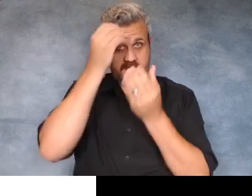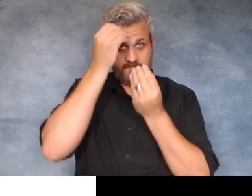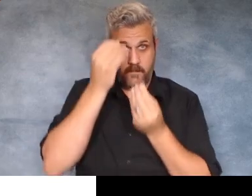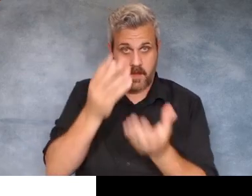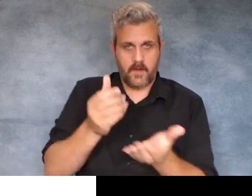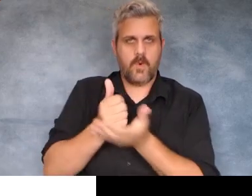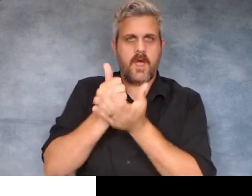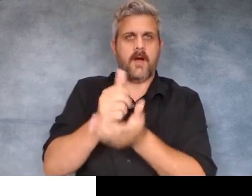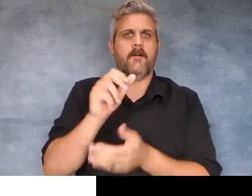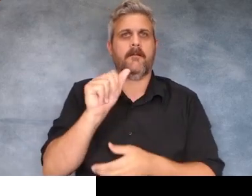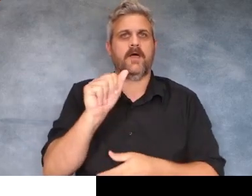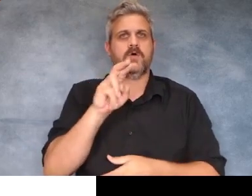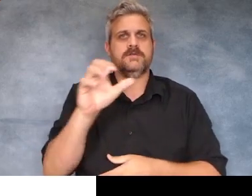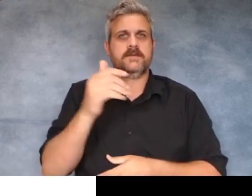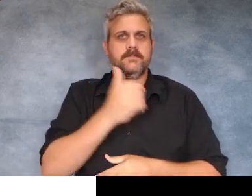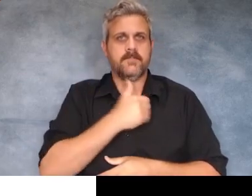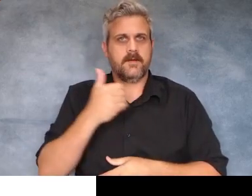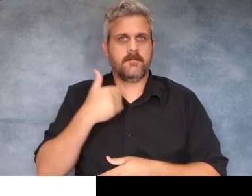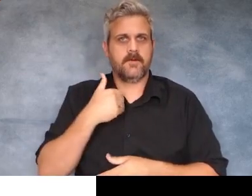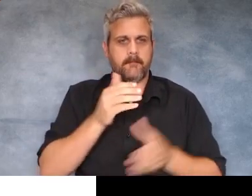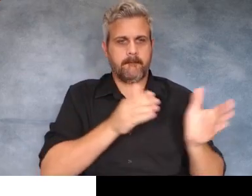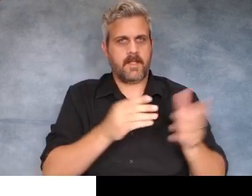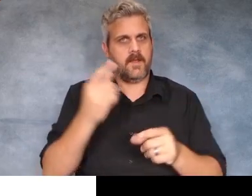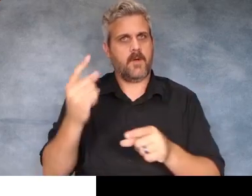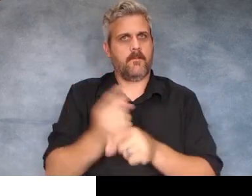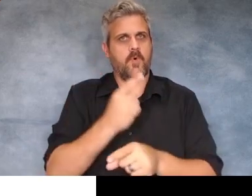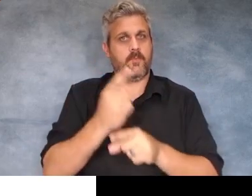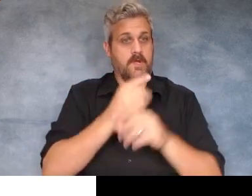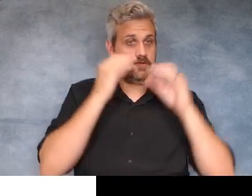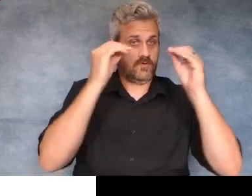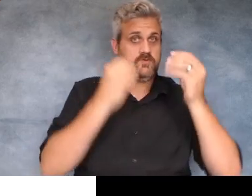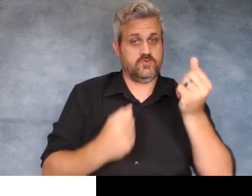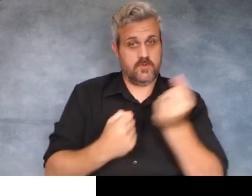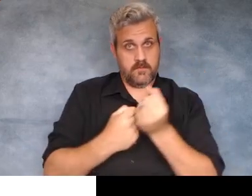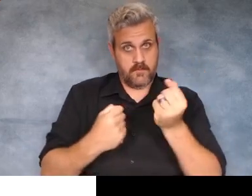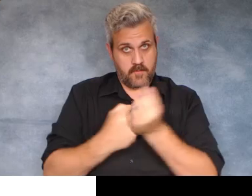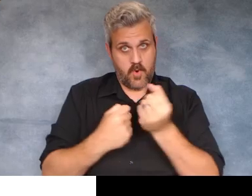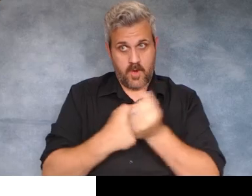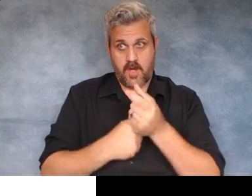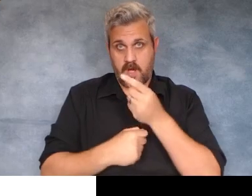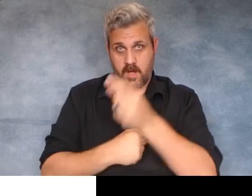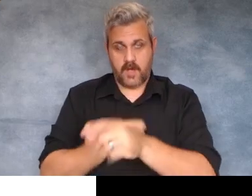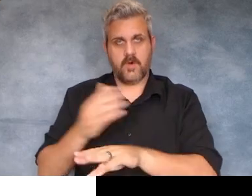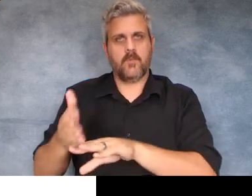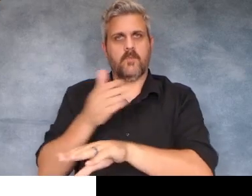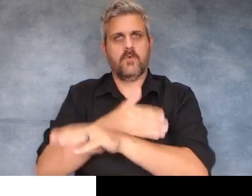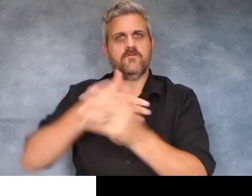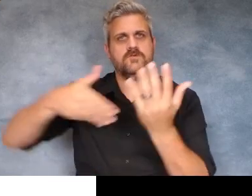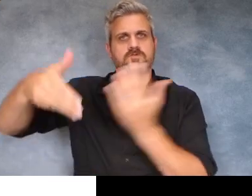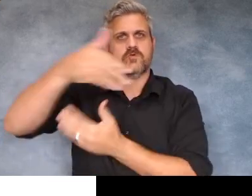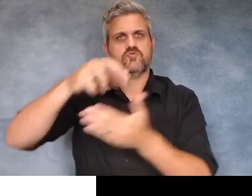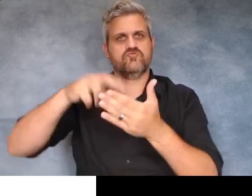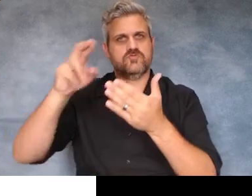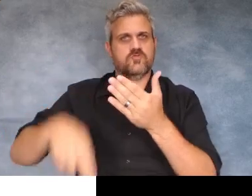ARC members in planning appropriate instruction and supports for improving social outcomes for your student.